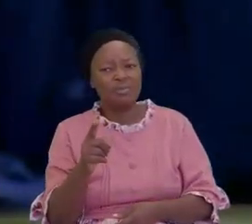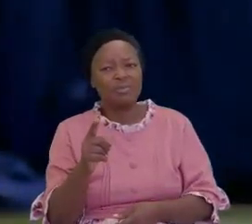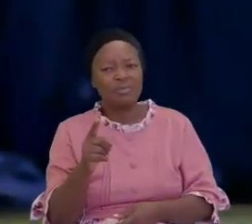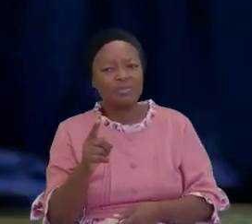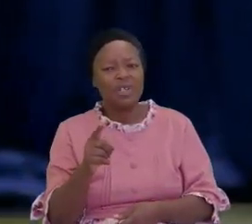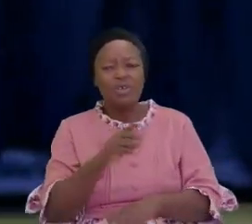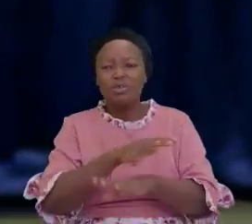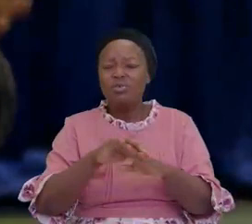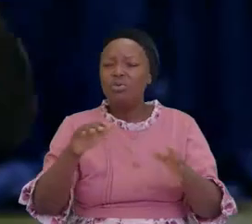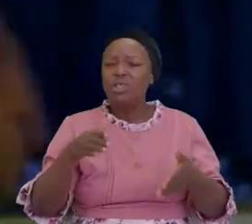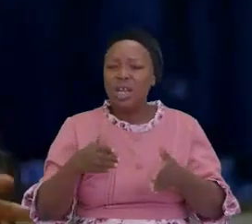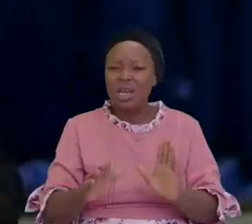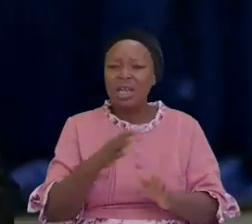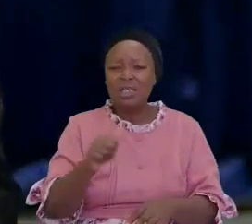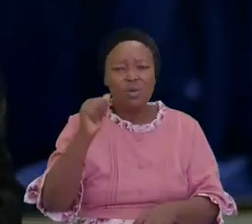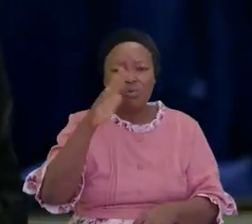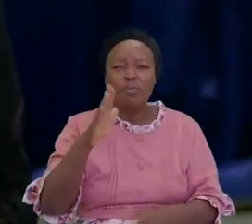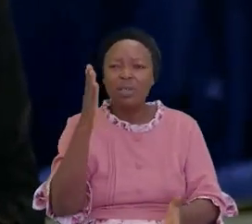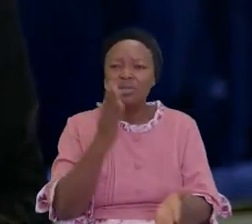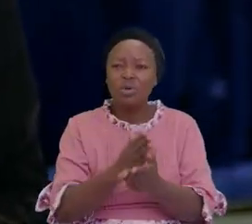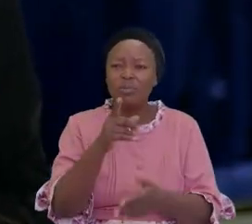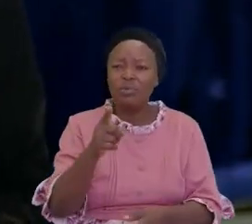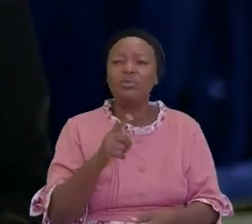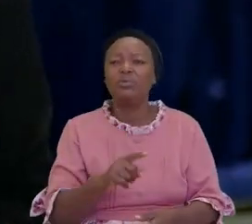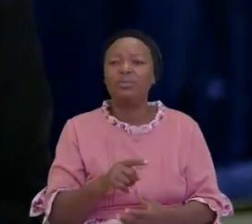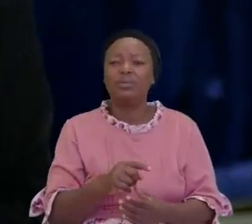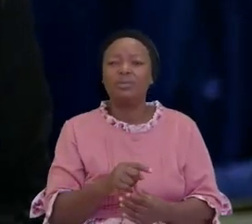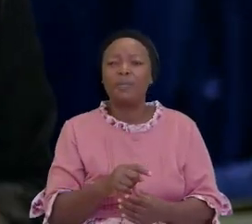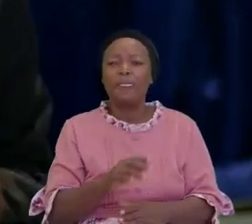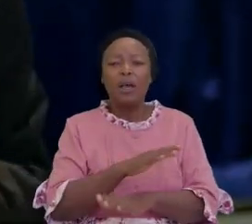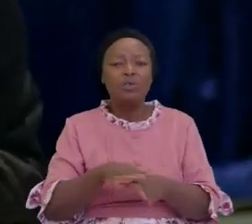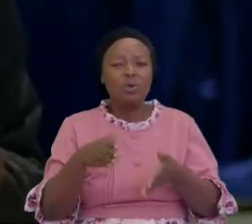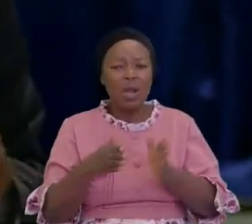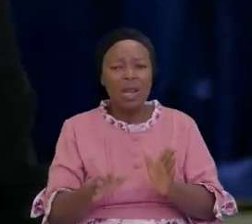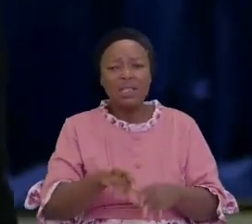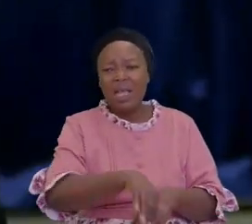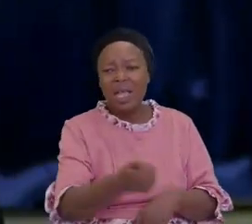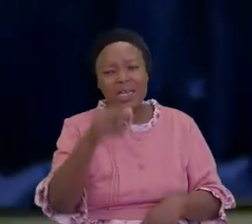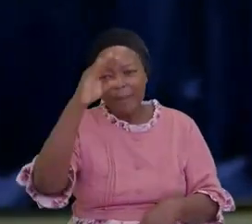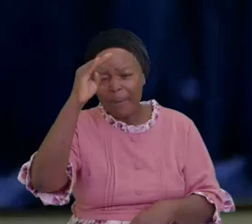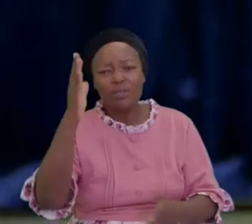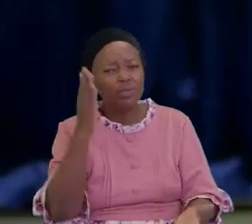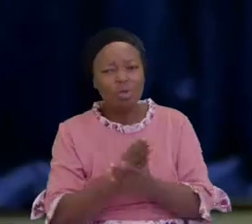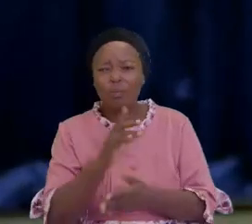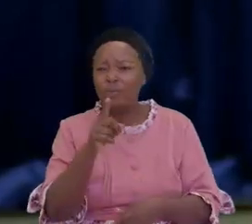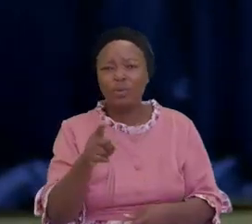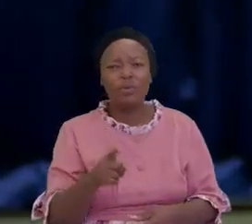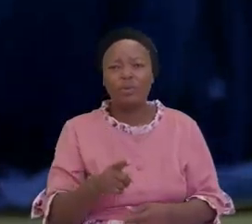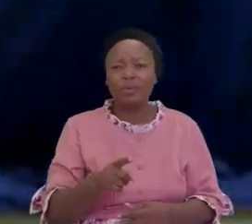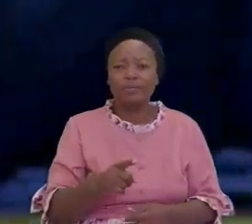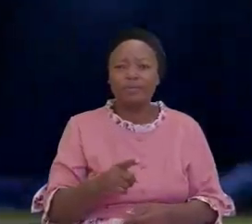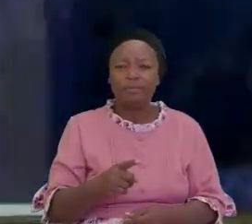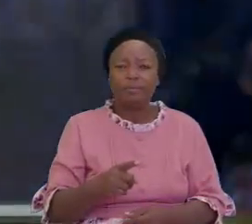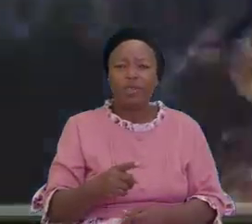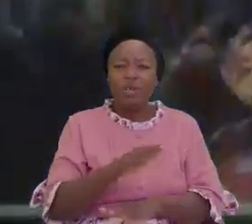Don't let a woman stop you. Don't let any man stop you.